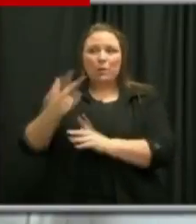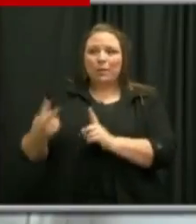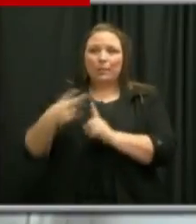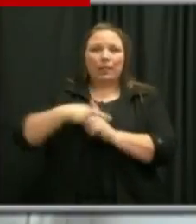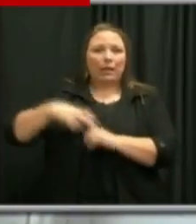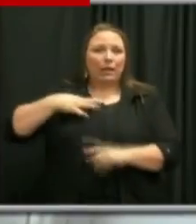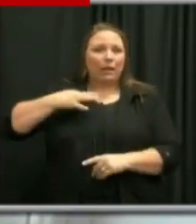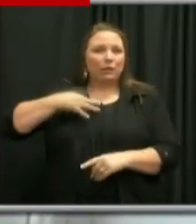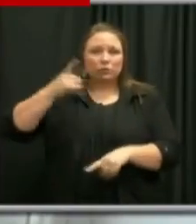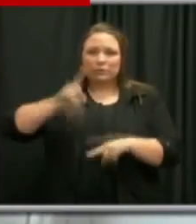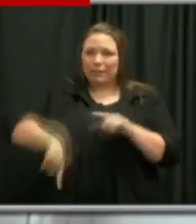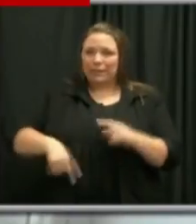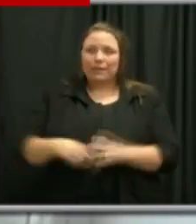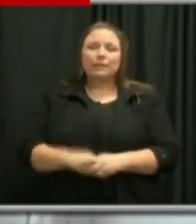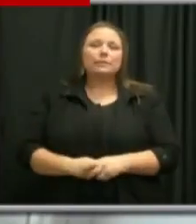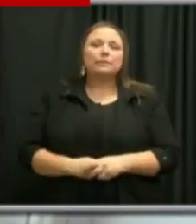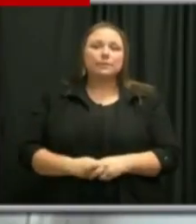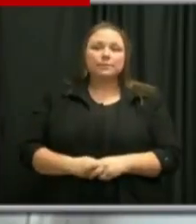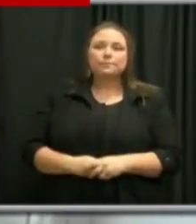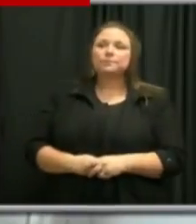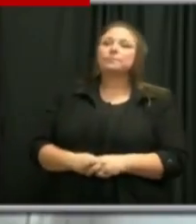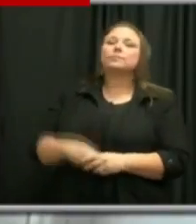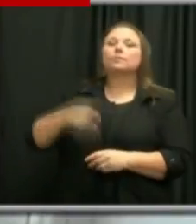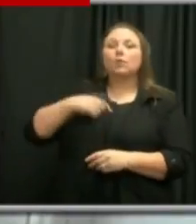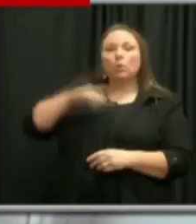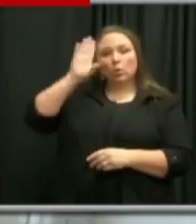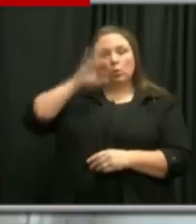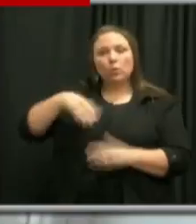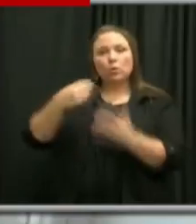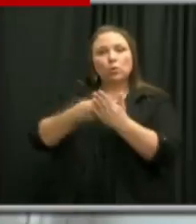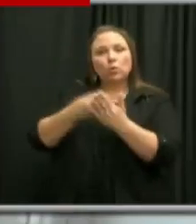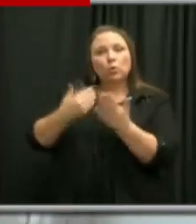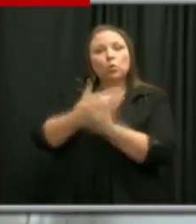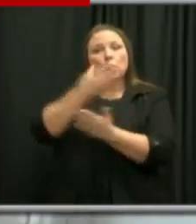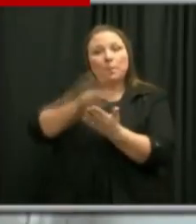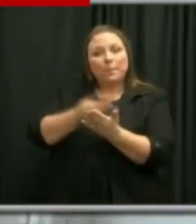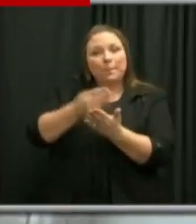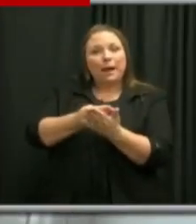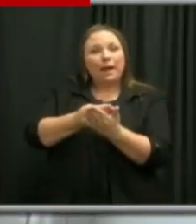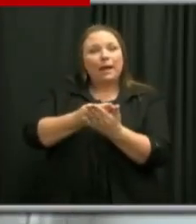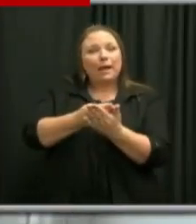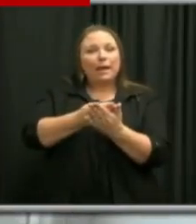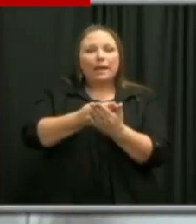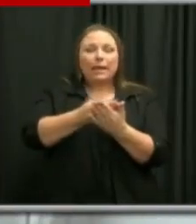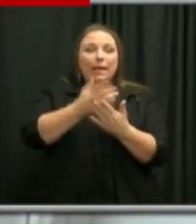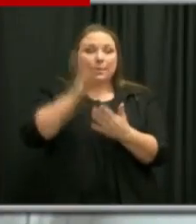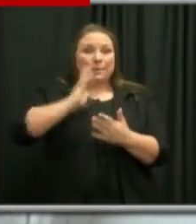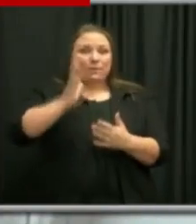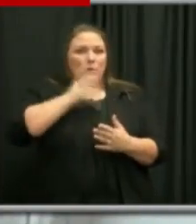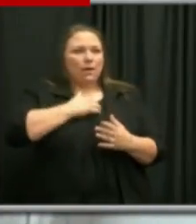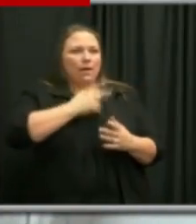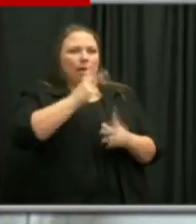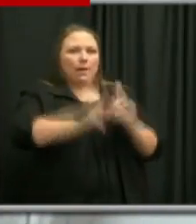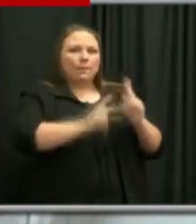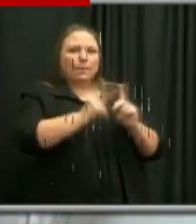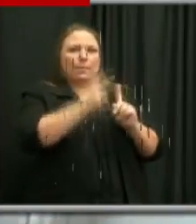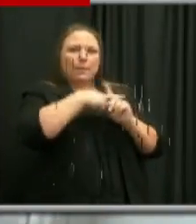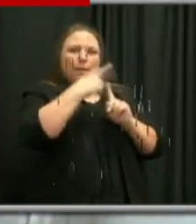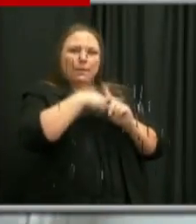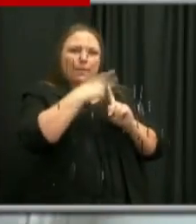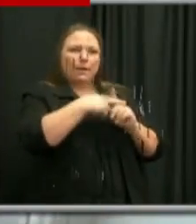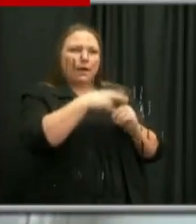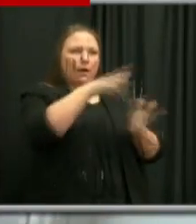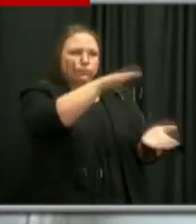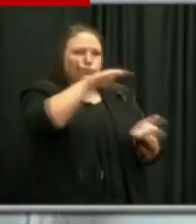applications. We are hearing the new funding is being used to satisfy the overwhelming demand that's already in